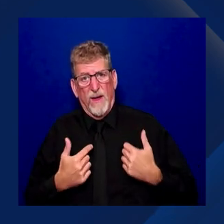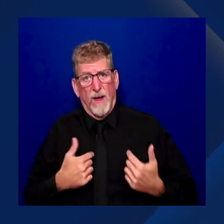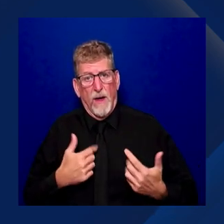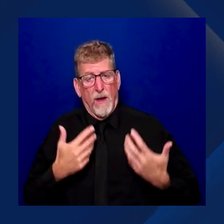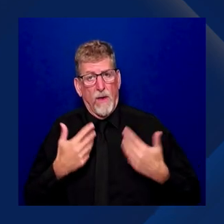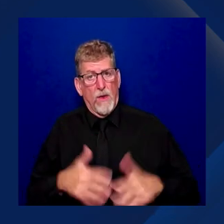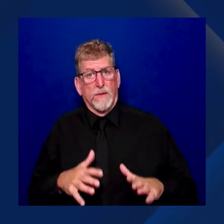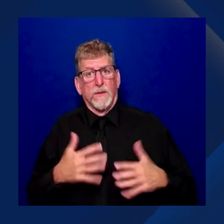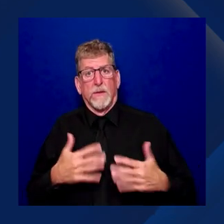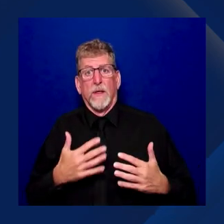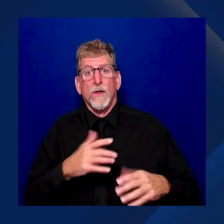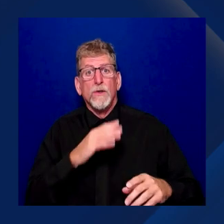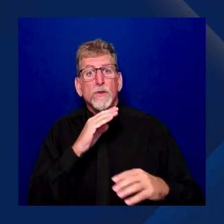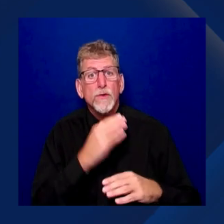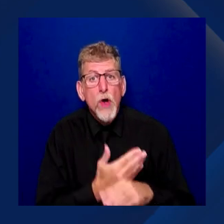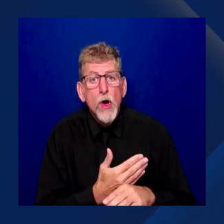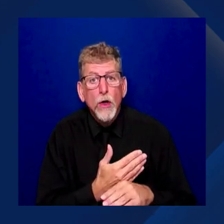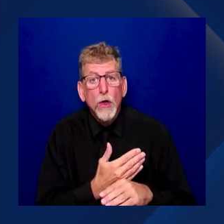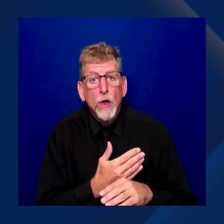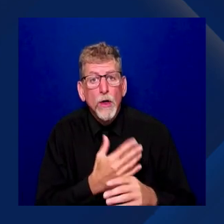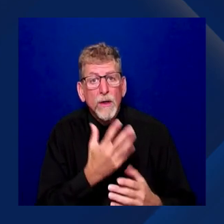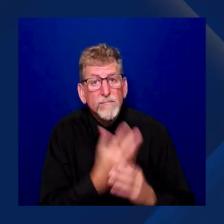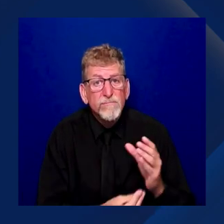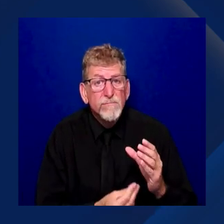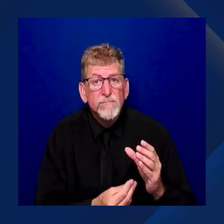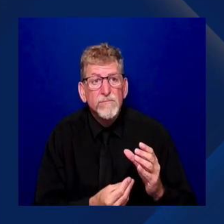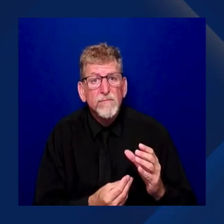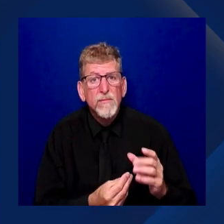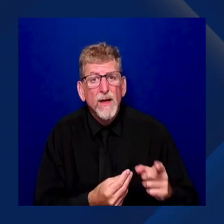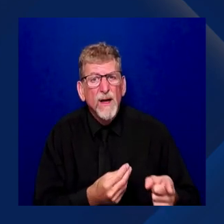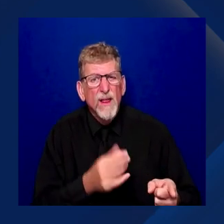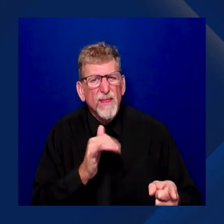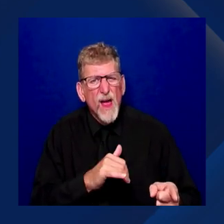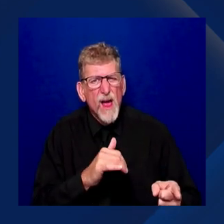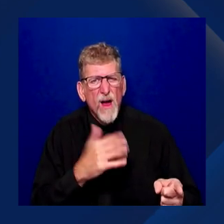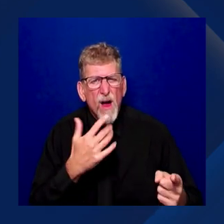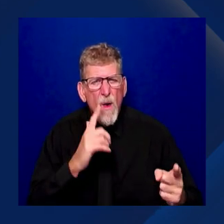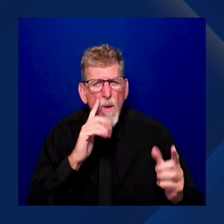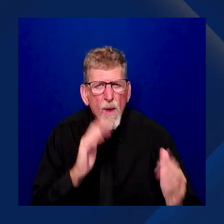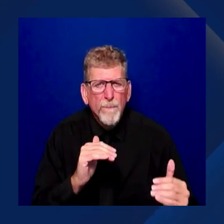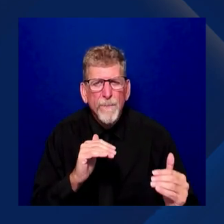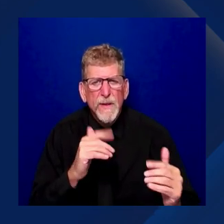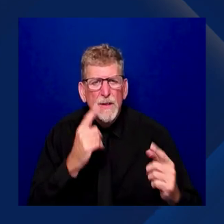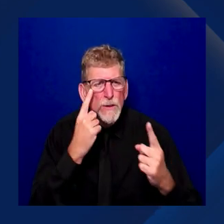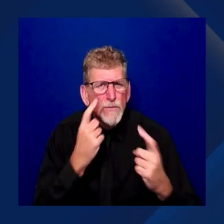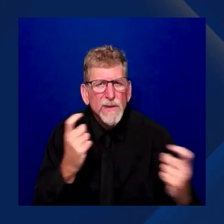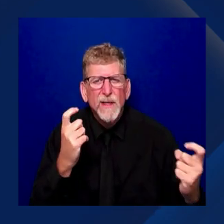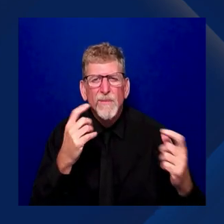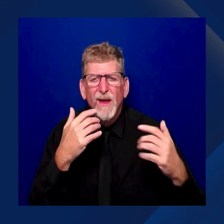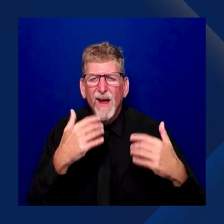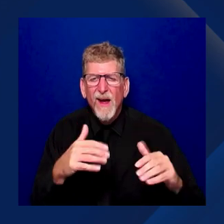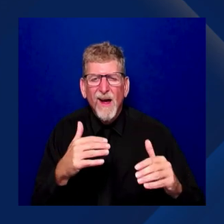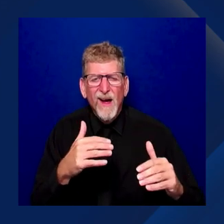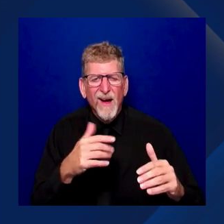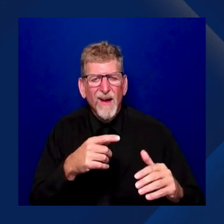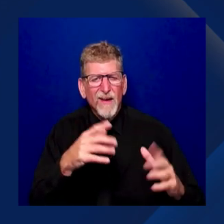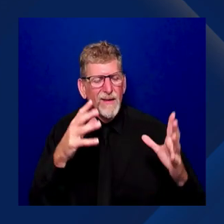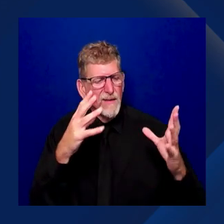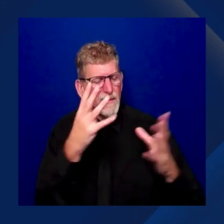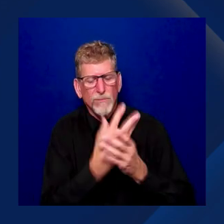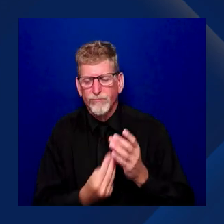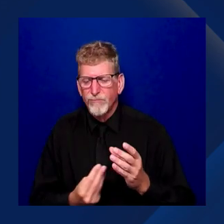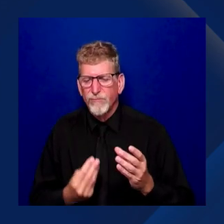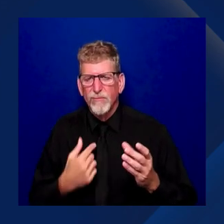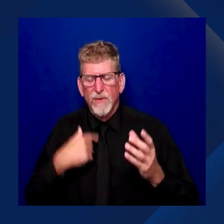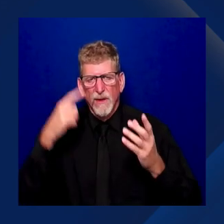just came the loss of hopes and dreams and visions that we had for her. We had dreams